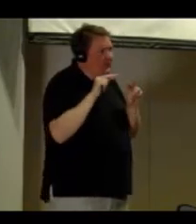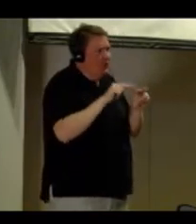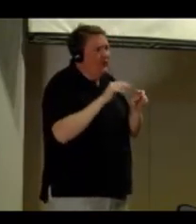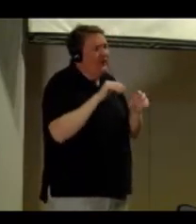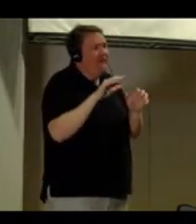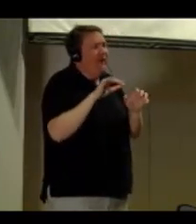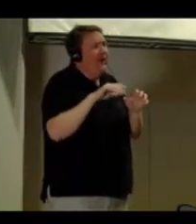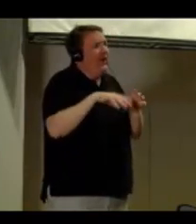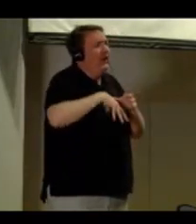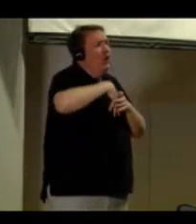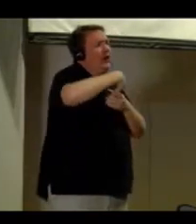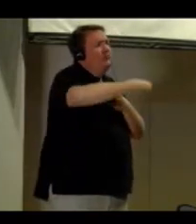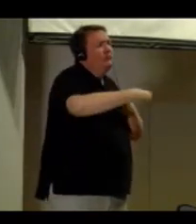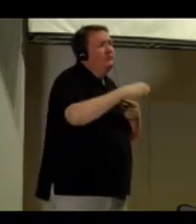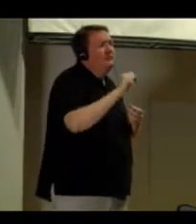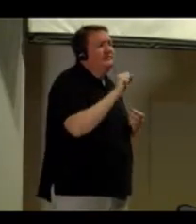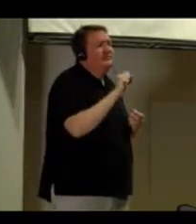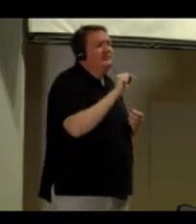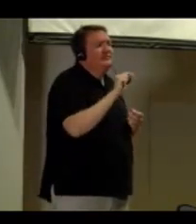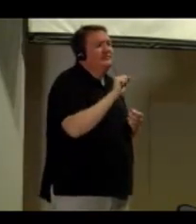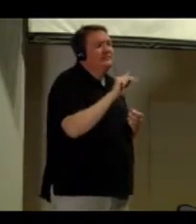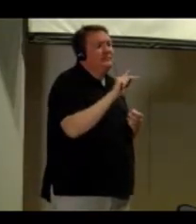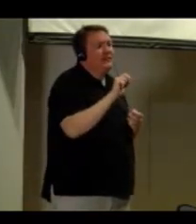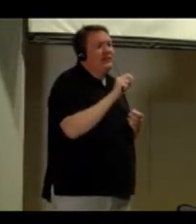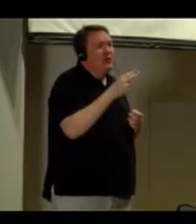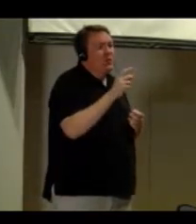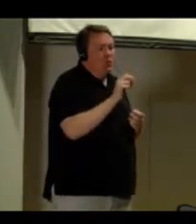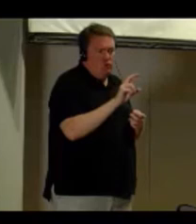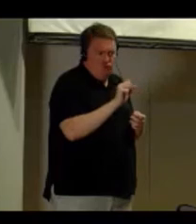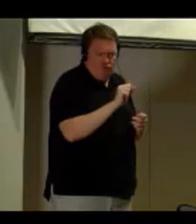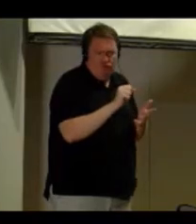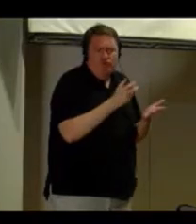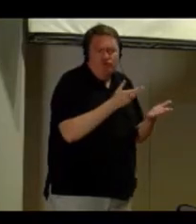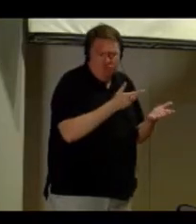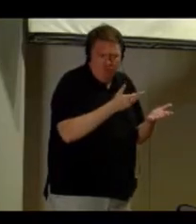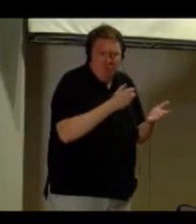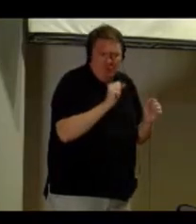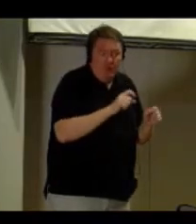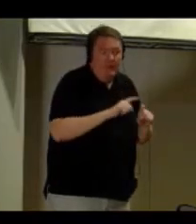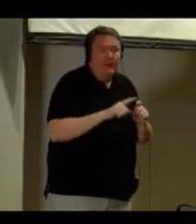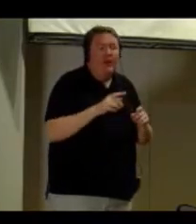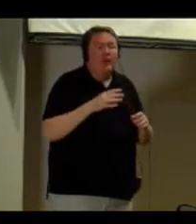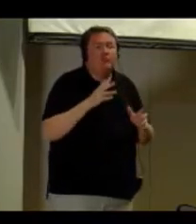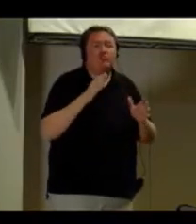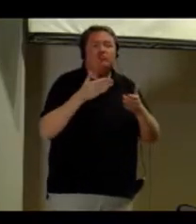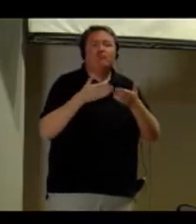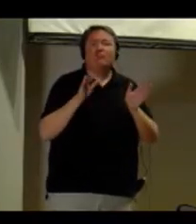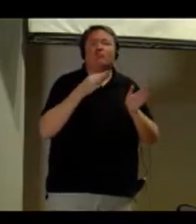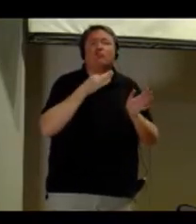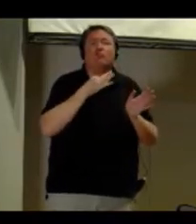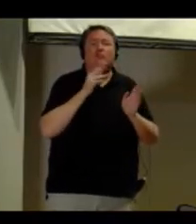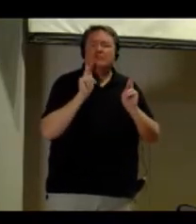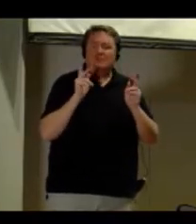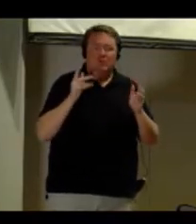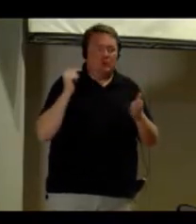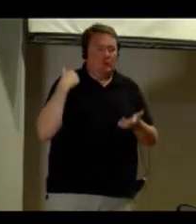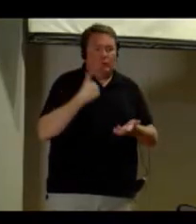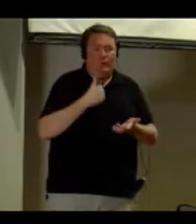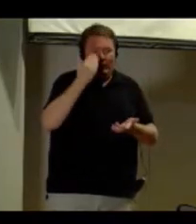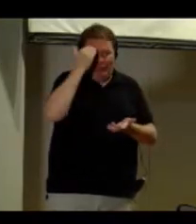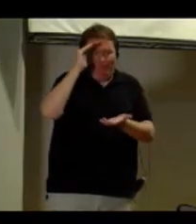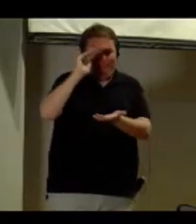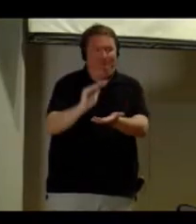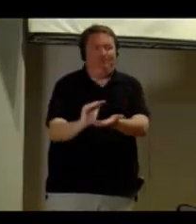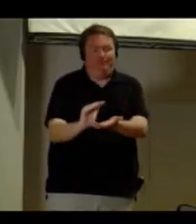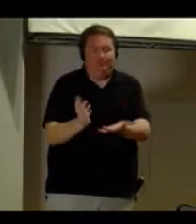external stakeholders on that. The curious, I think, we know less about them at the moment. So I would say we're at the stage now